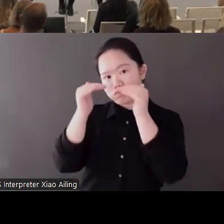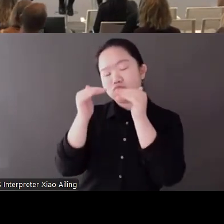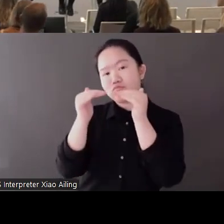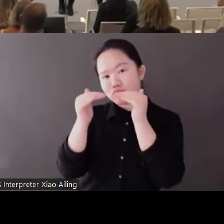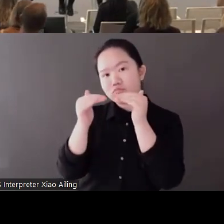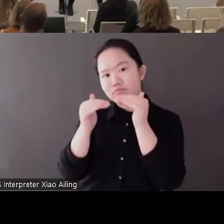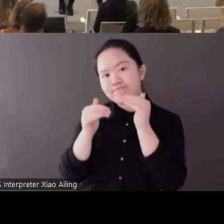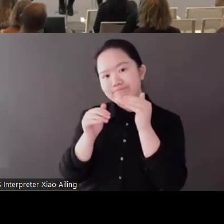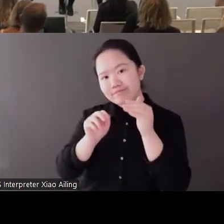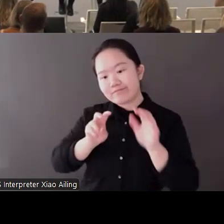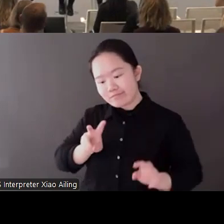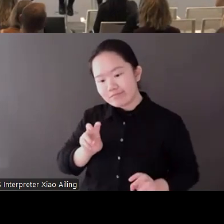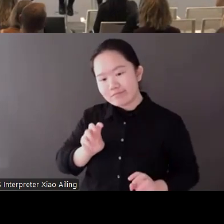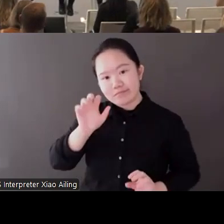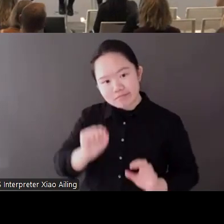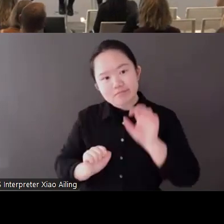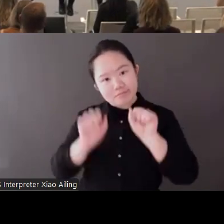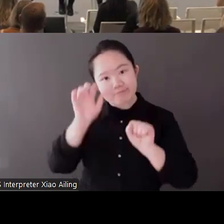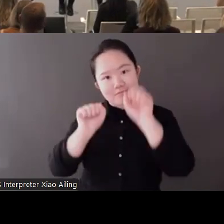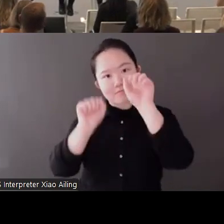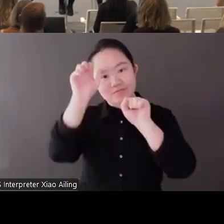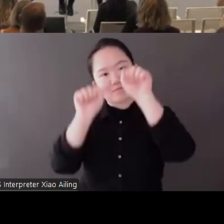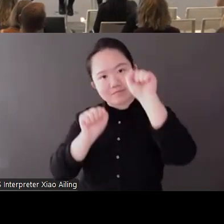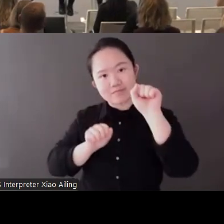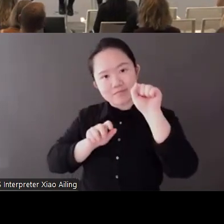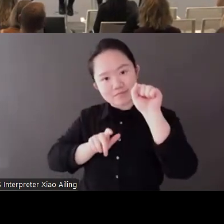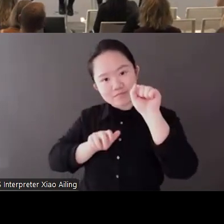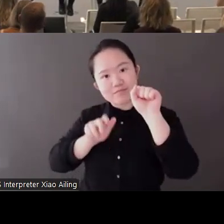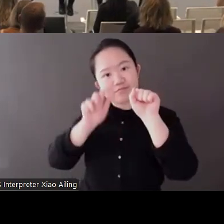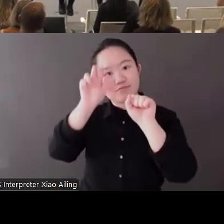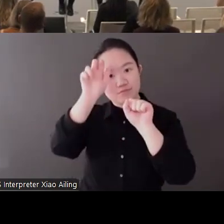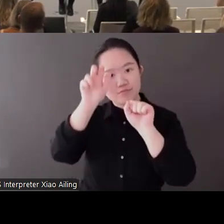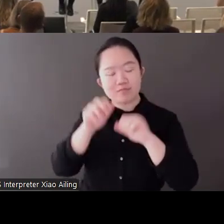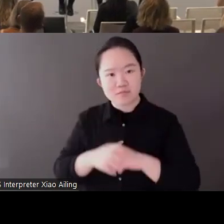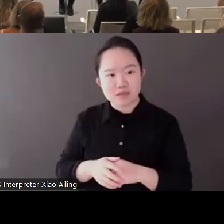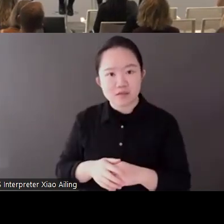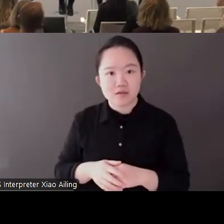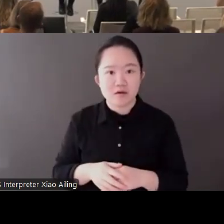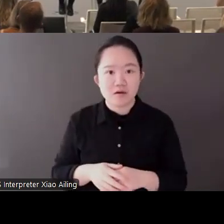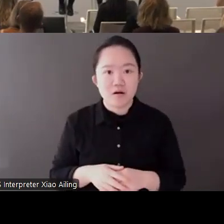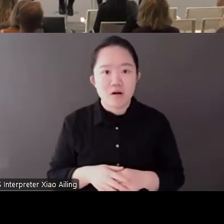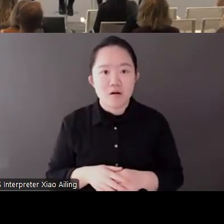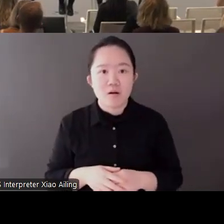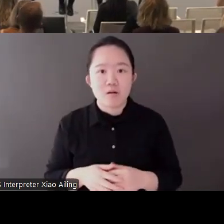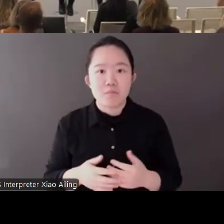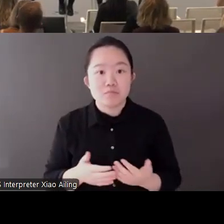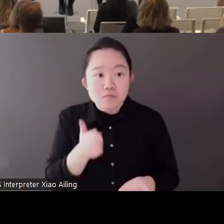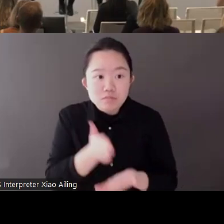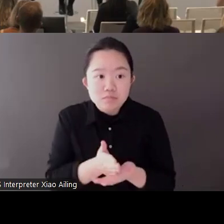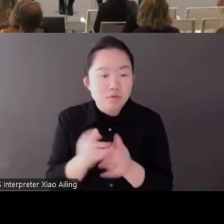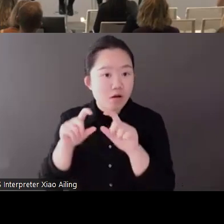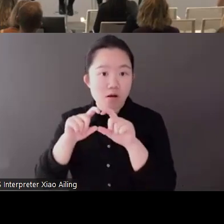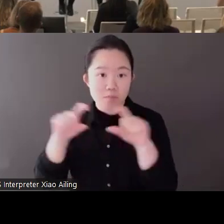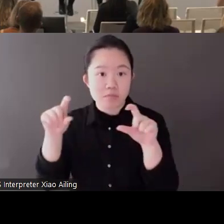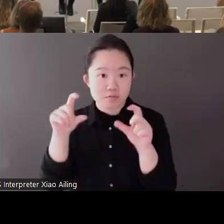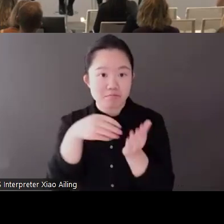because it doesn't make any sense for a company to pay membership if there are no people getting certified,